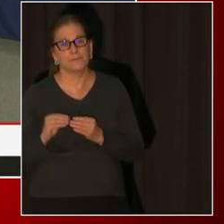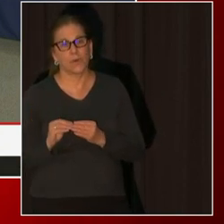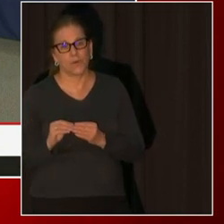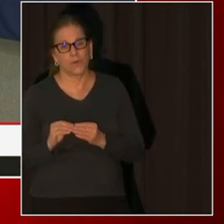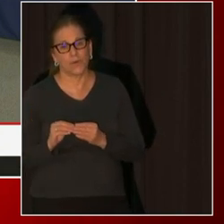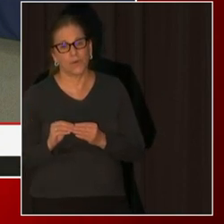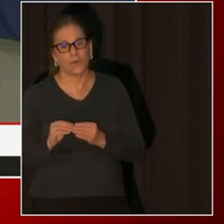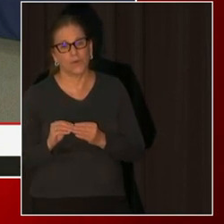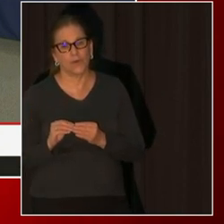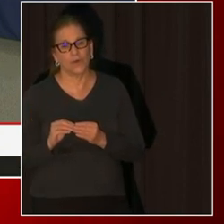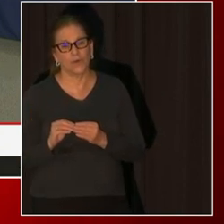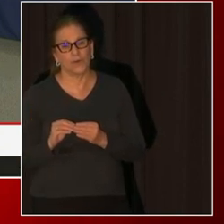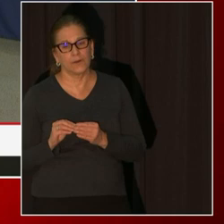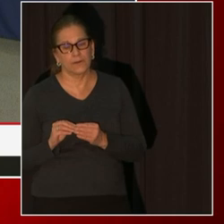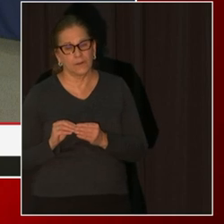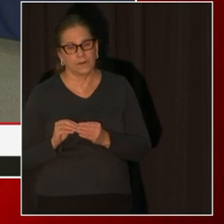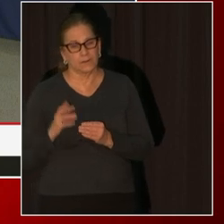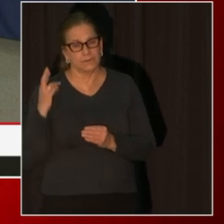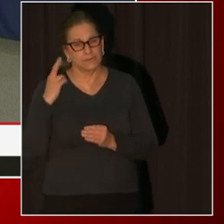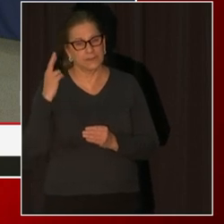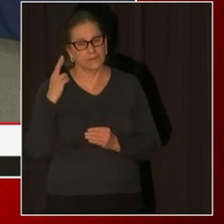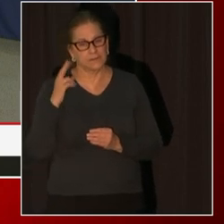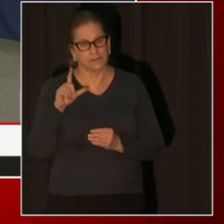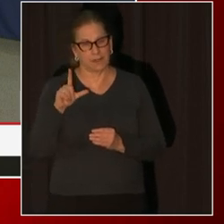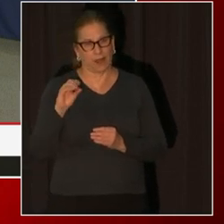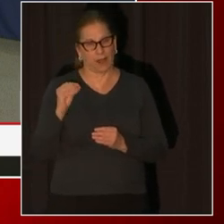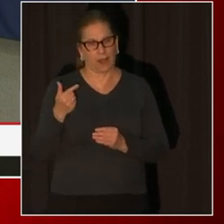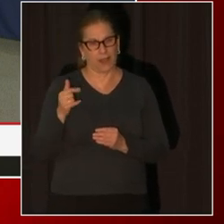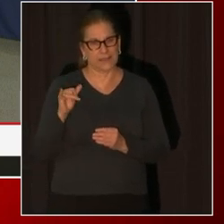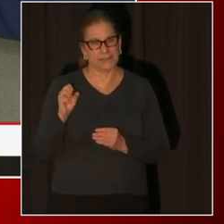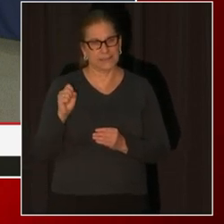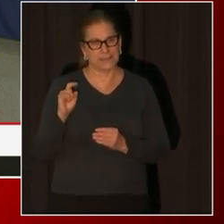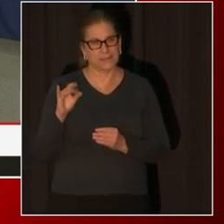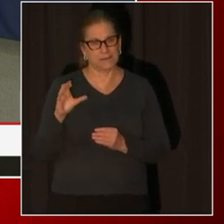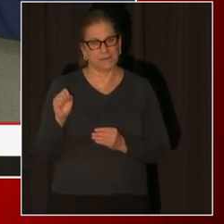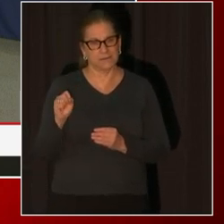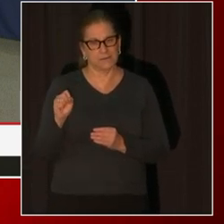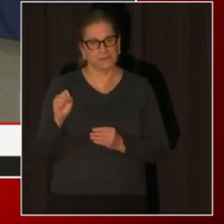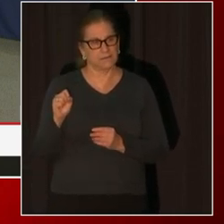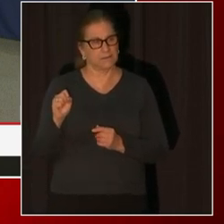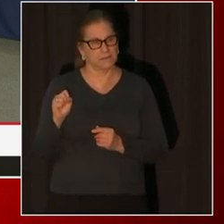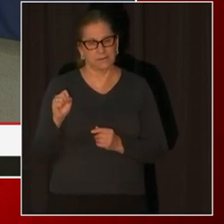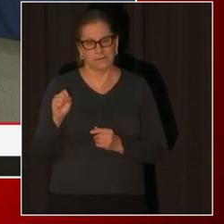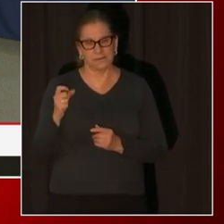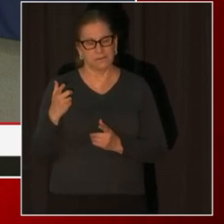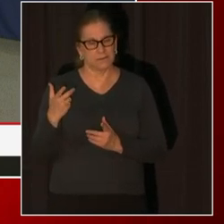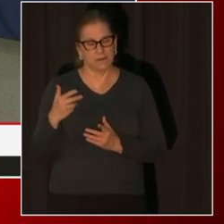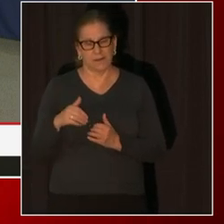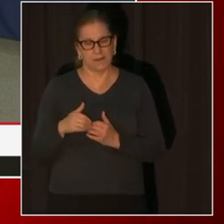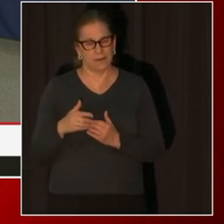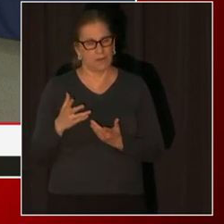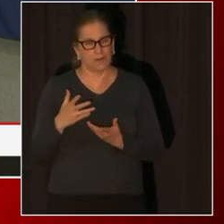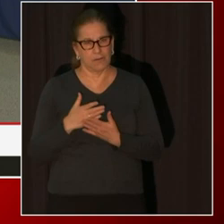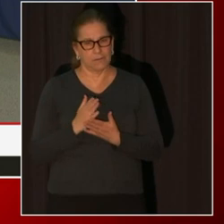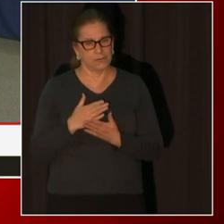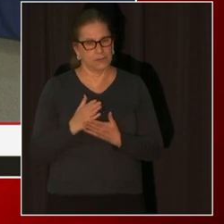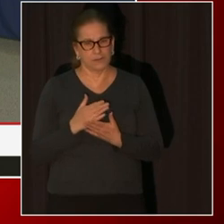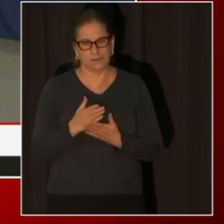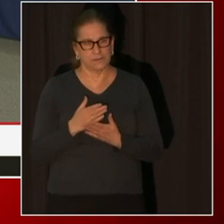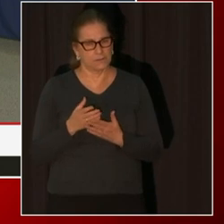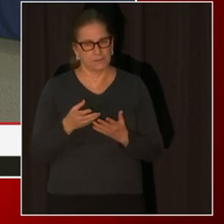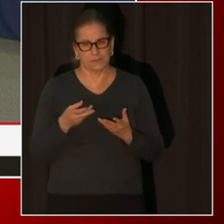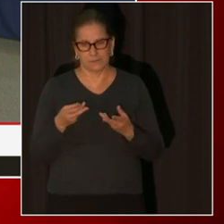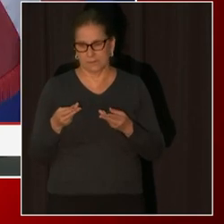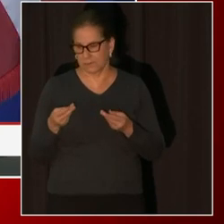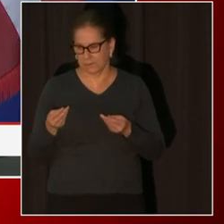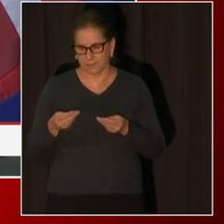health logistics? And if so, how does the budget account for that? We don't know yet,